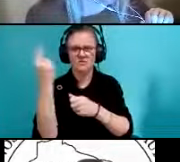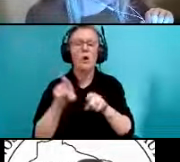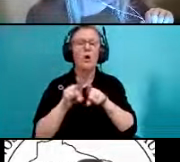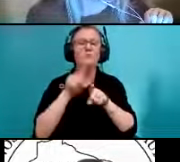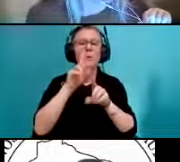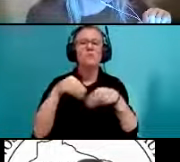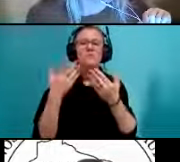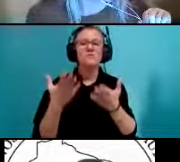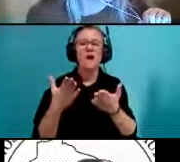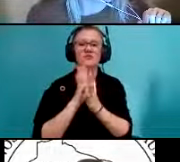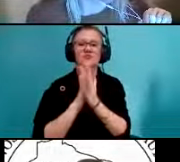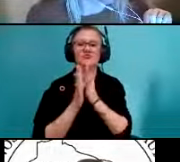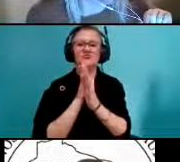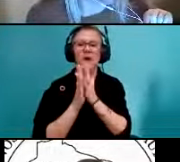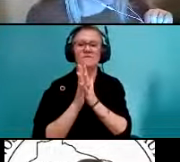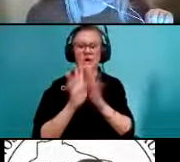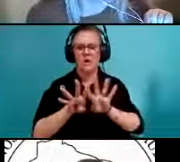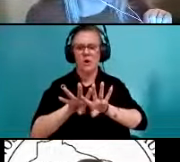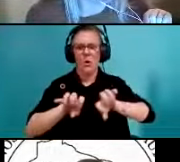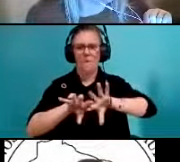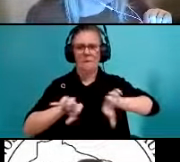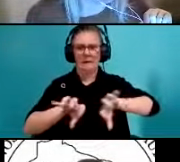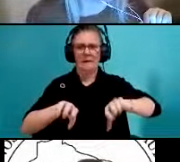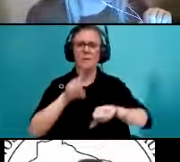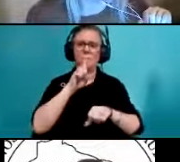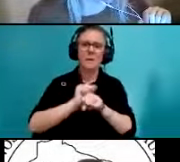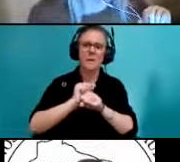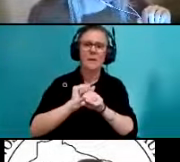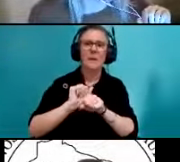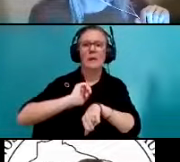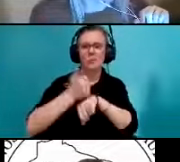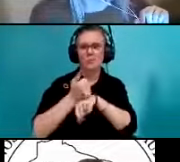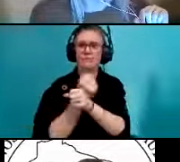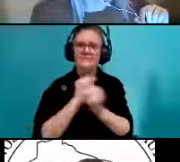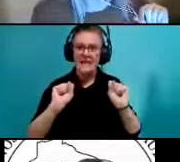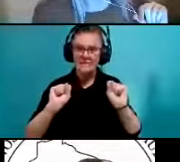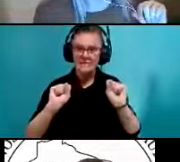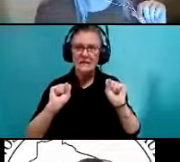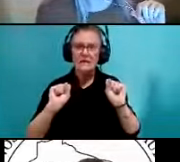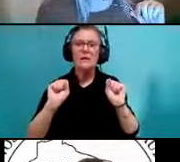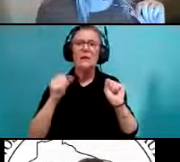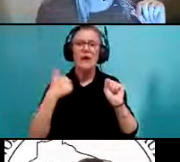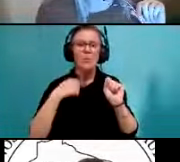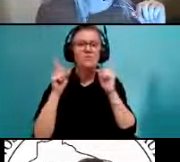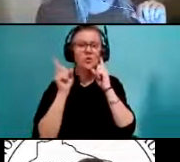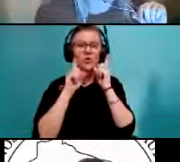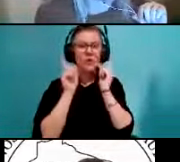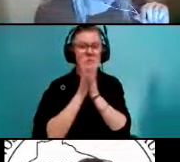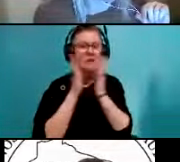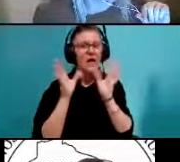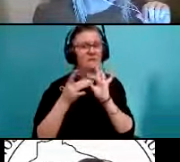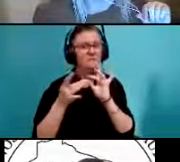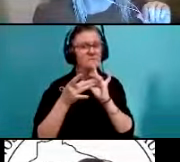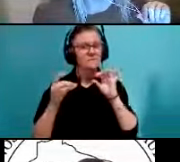traffic calming depending on how it's implemented, which can improve safety. And we have continued to hear a lot of feedback